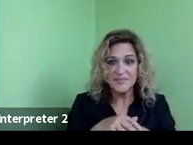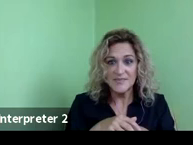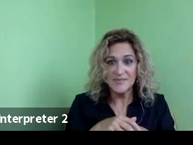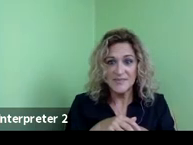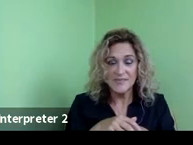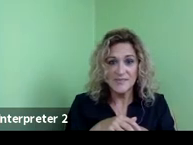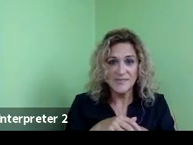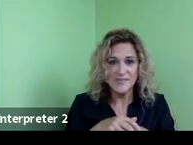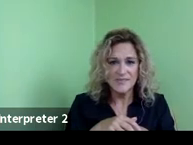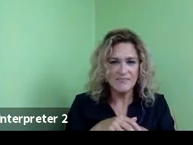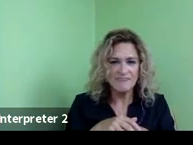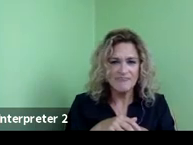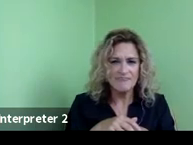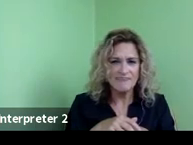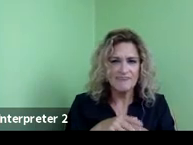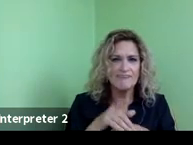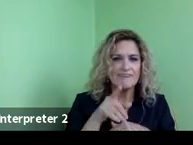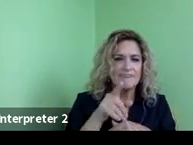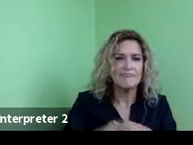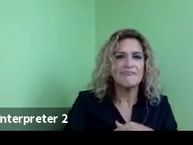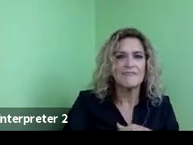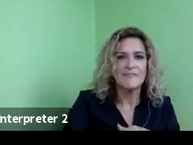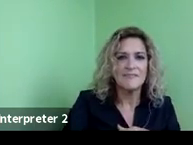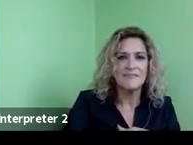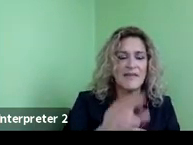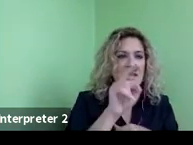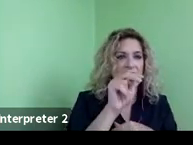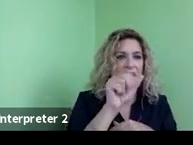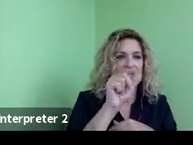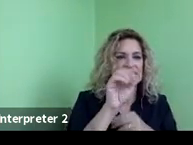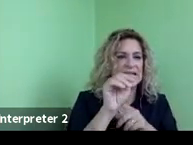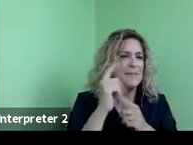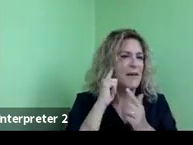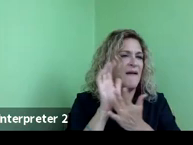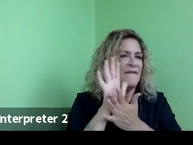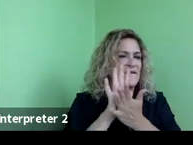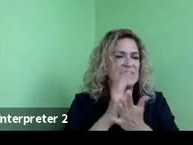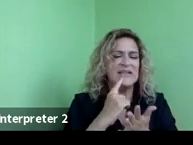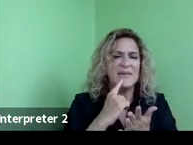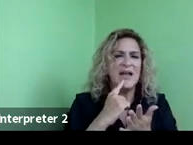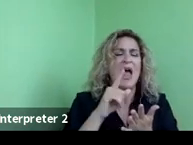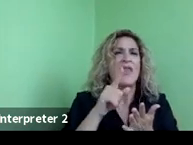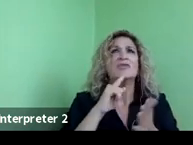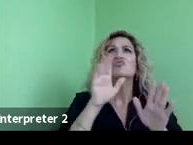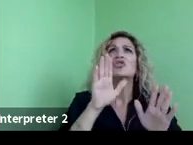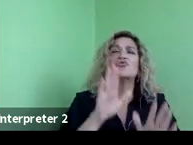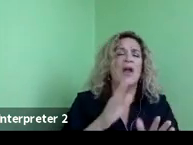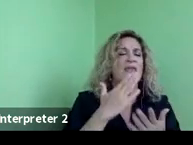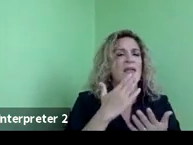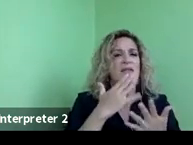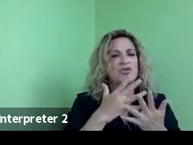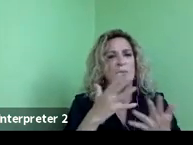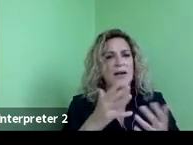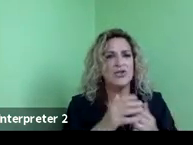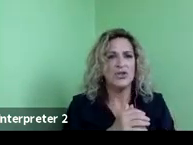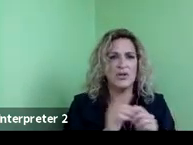Well, thank you so much, Corbin and Lorian. This was great. Yes, thank you so very much to our